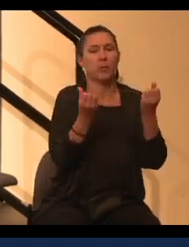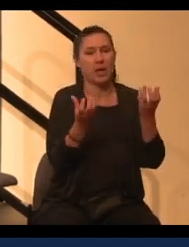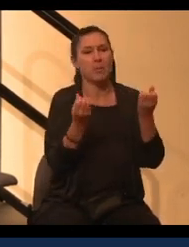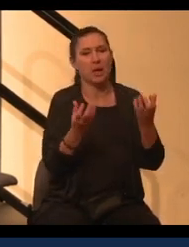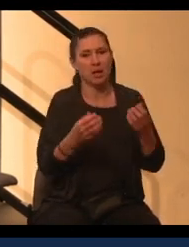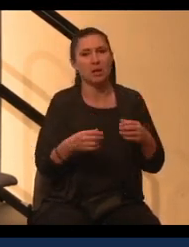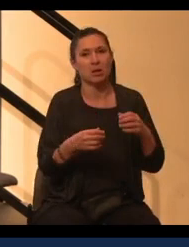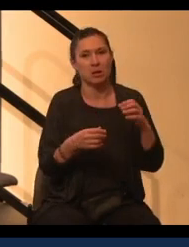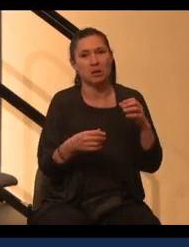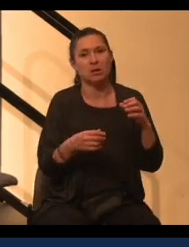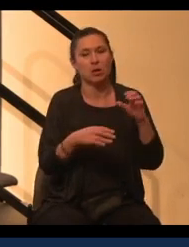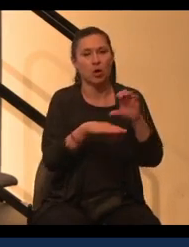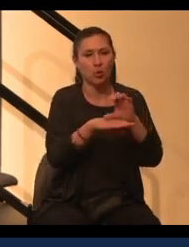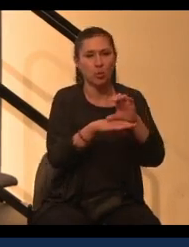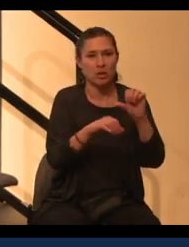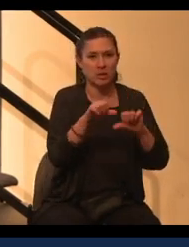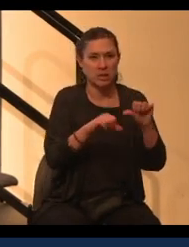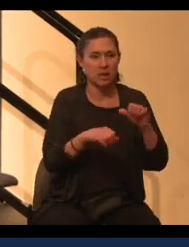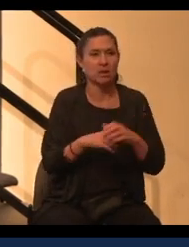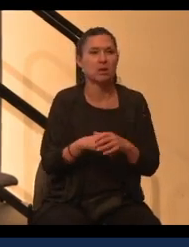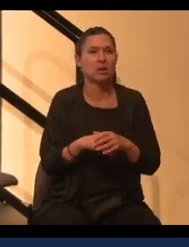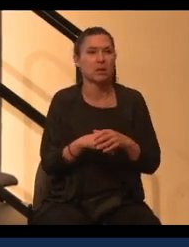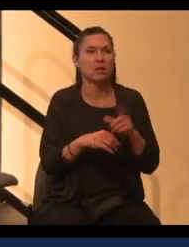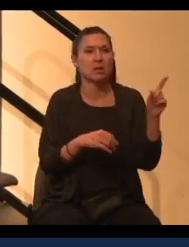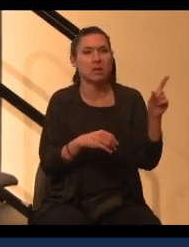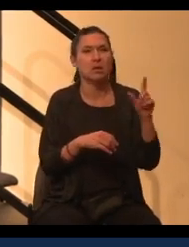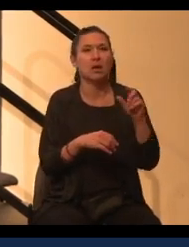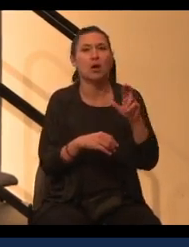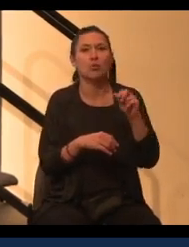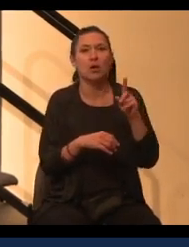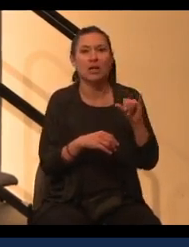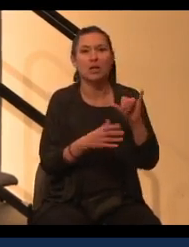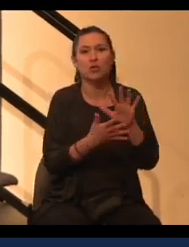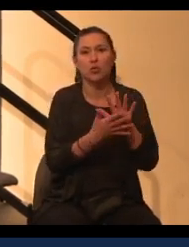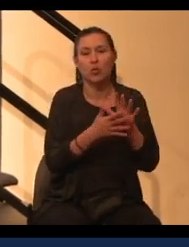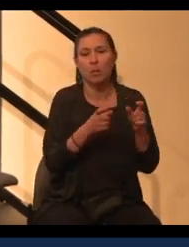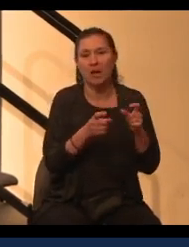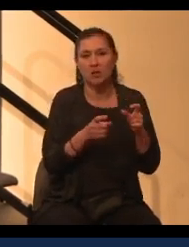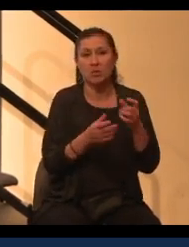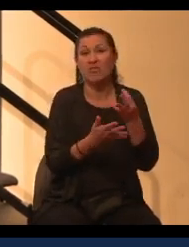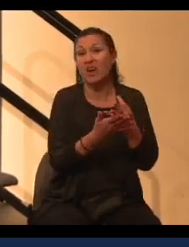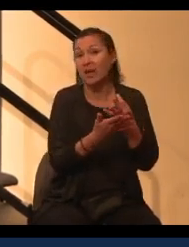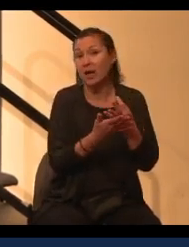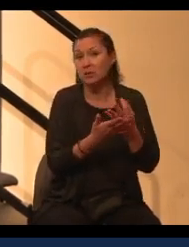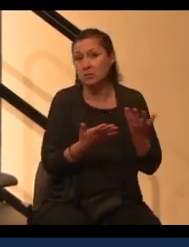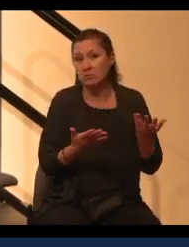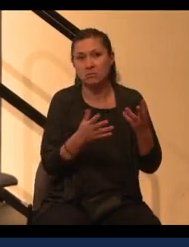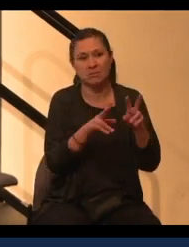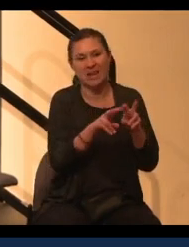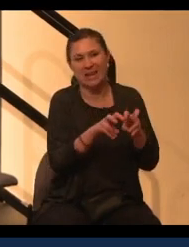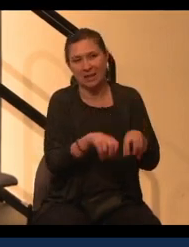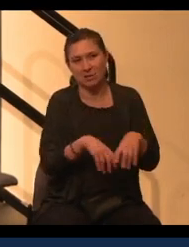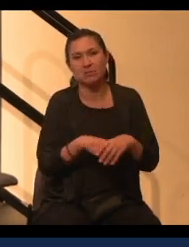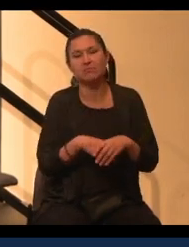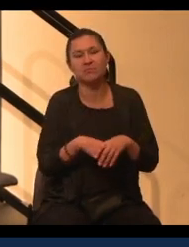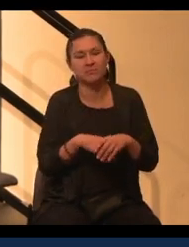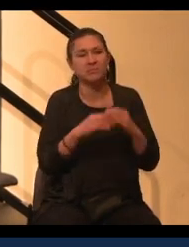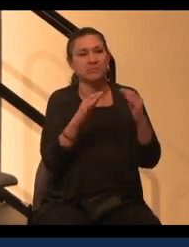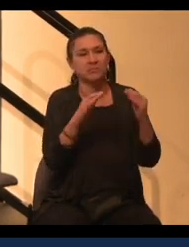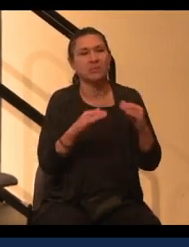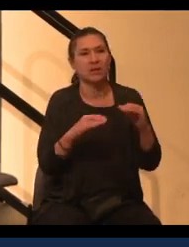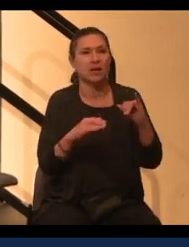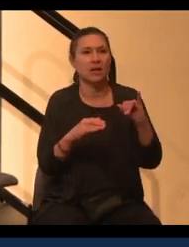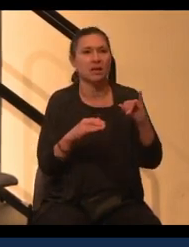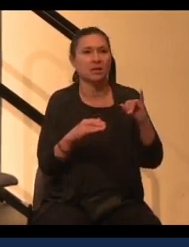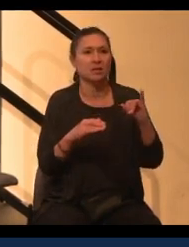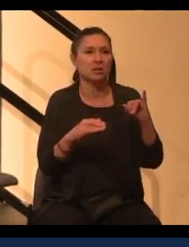in computer science, also at the Rady School of Management with finance and business analytics, and of course the Jacobs School